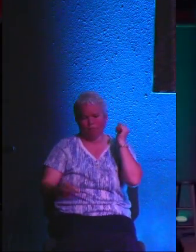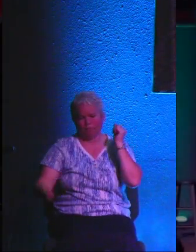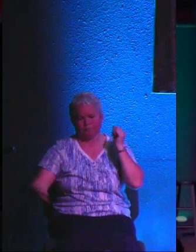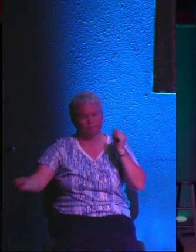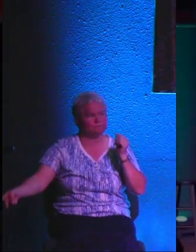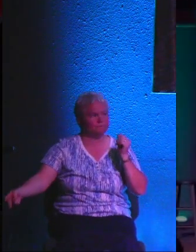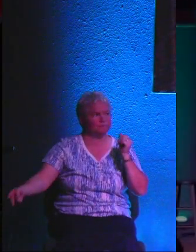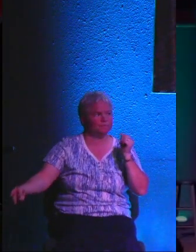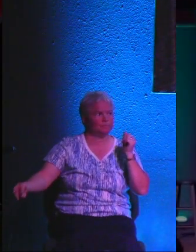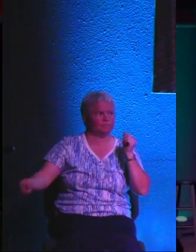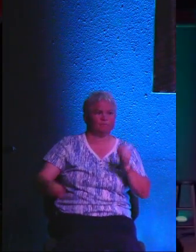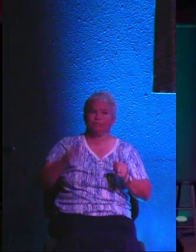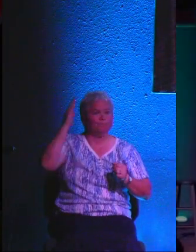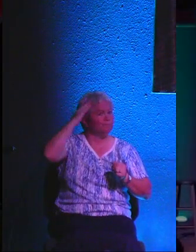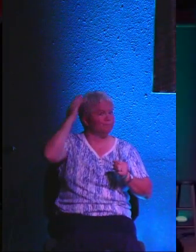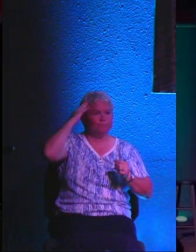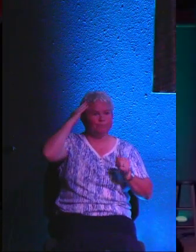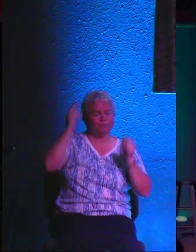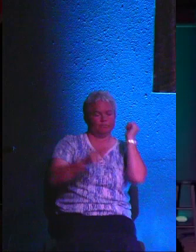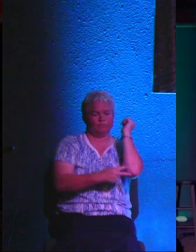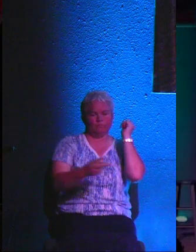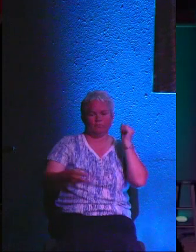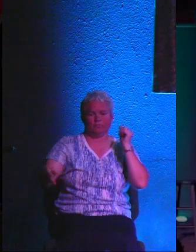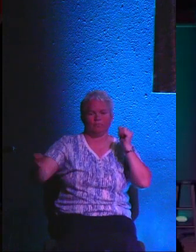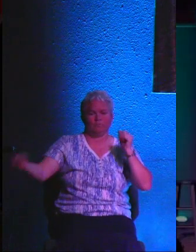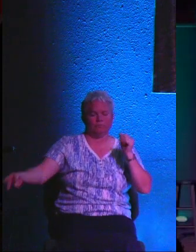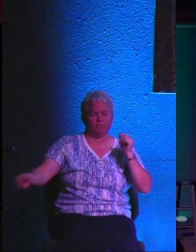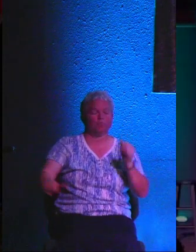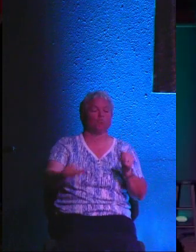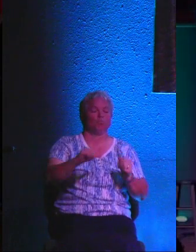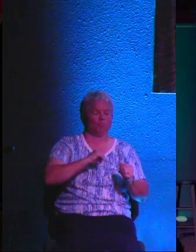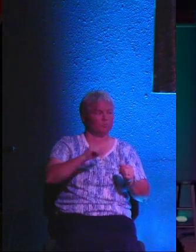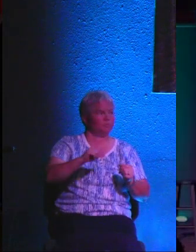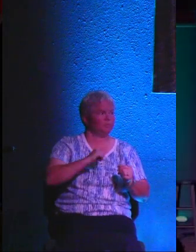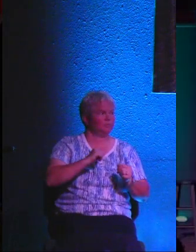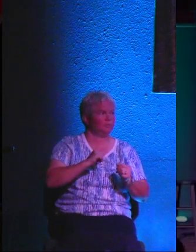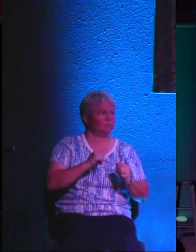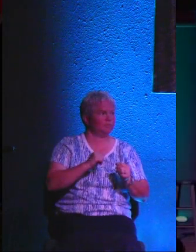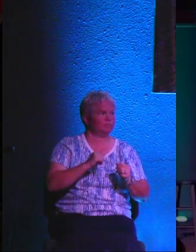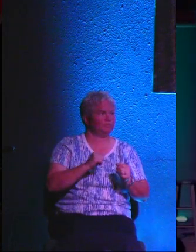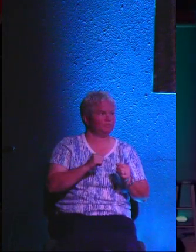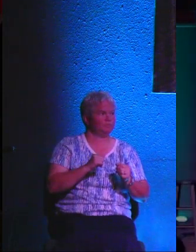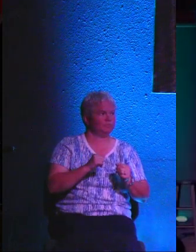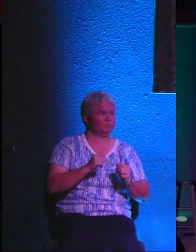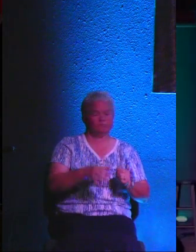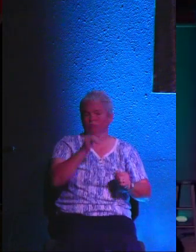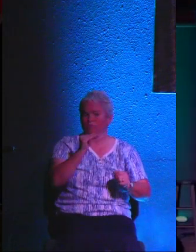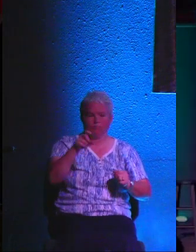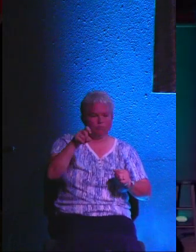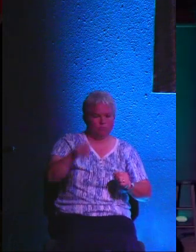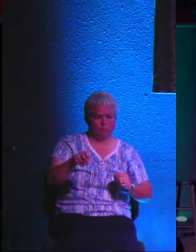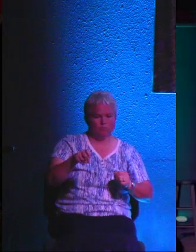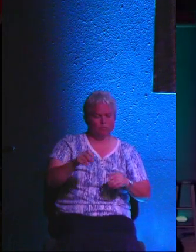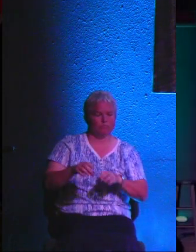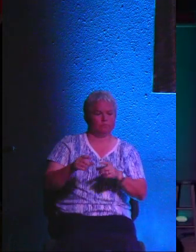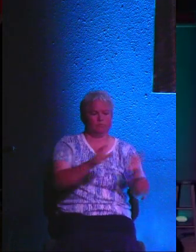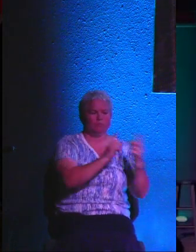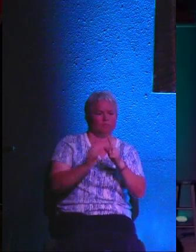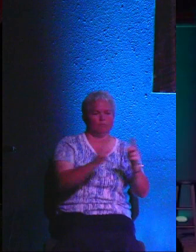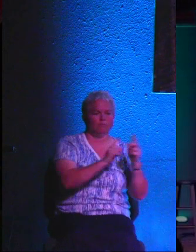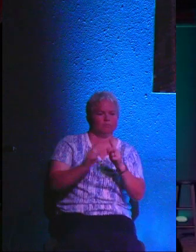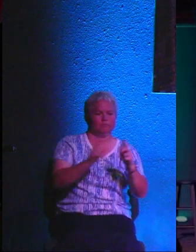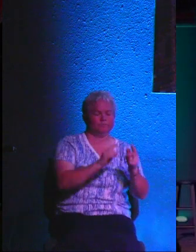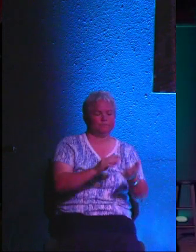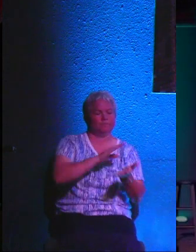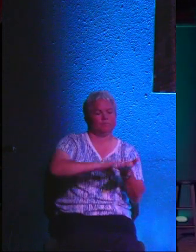we think he's failing us, but we understand that we fail ourselves. So while we're singing that song, I'm like, man, I know what we need to do. We need to